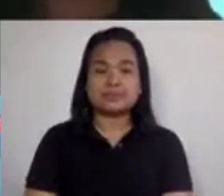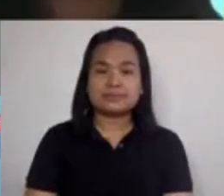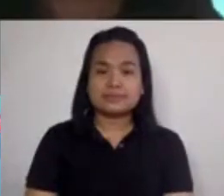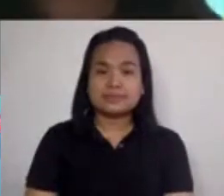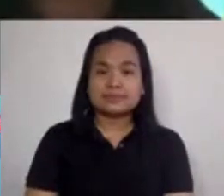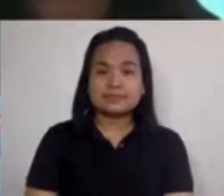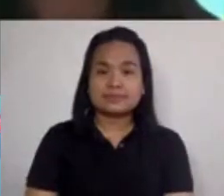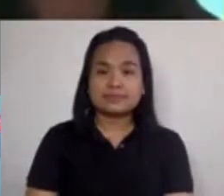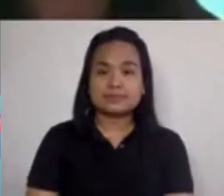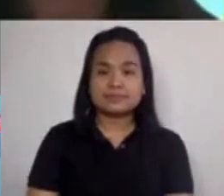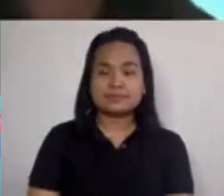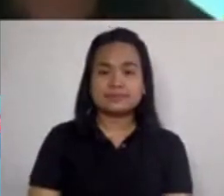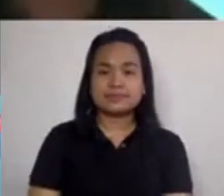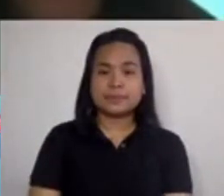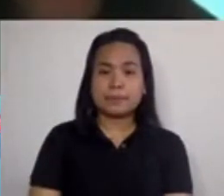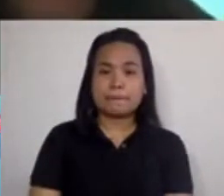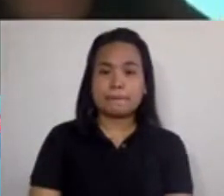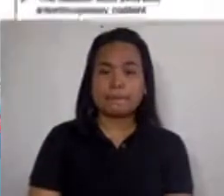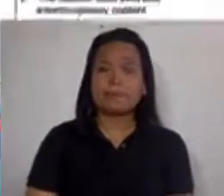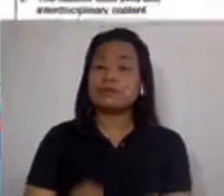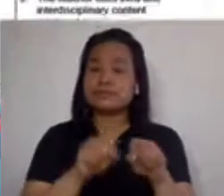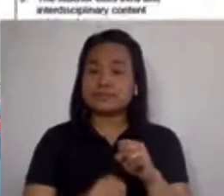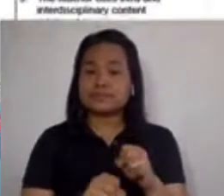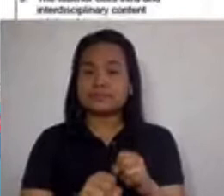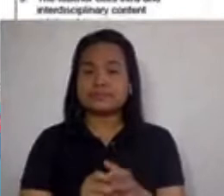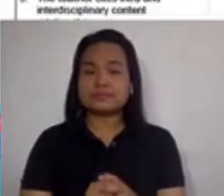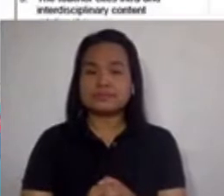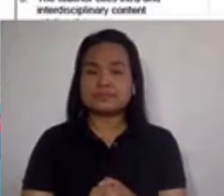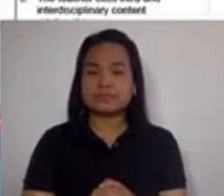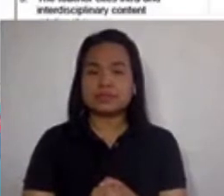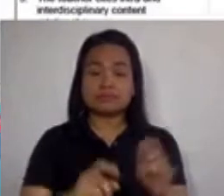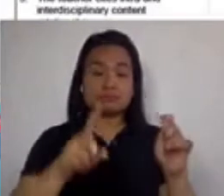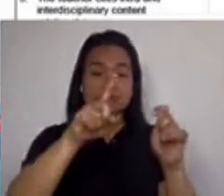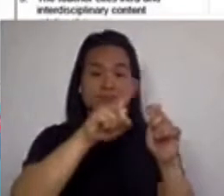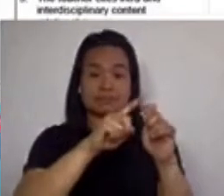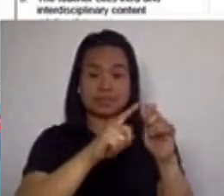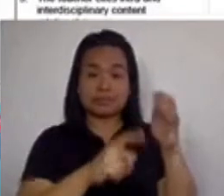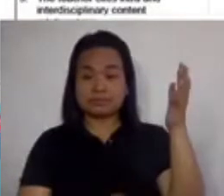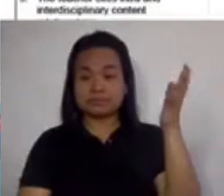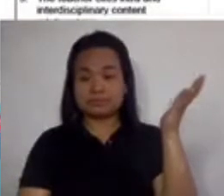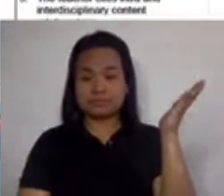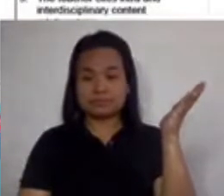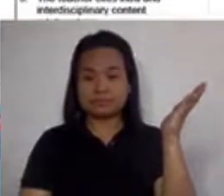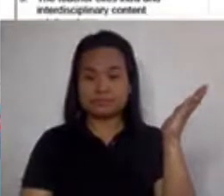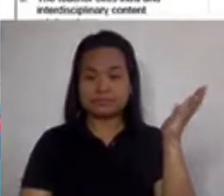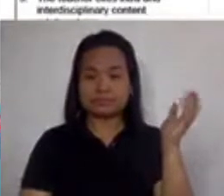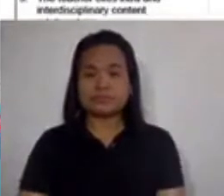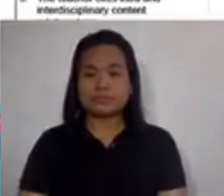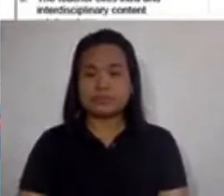objective. So at the top part of your screen, you have here the performance